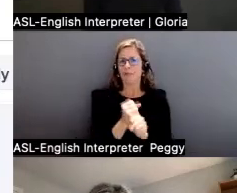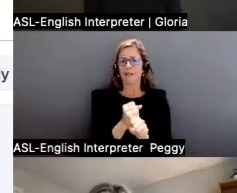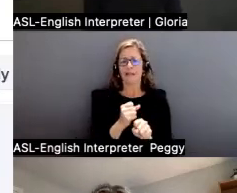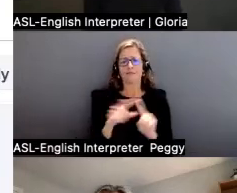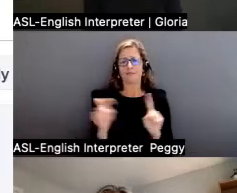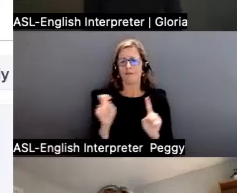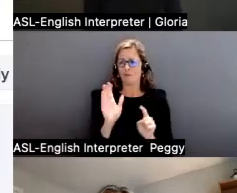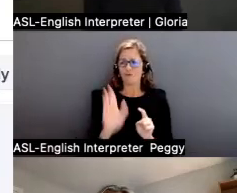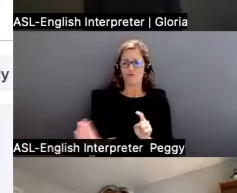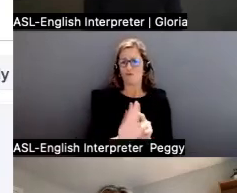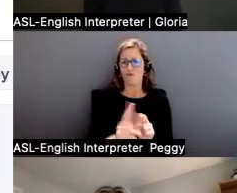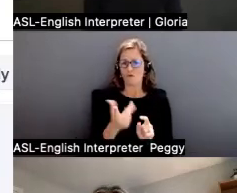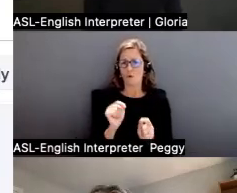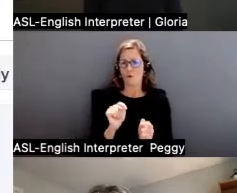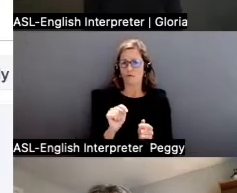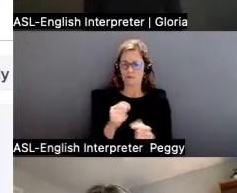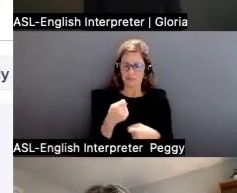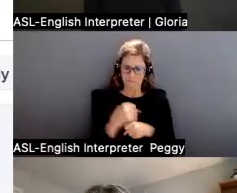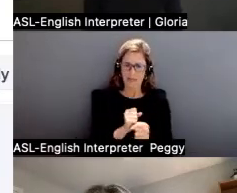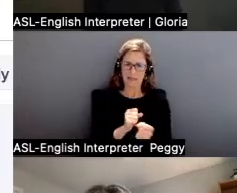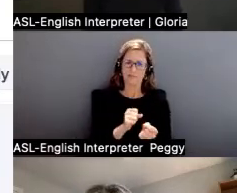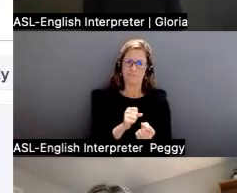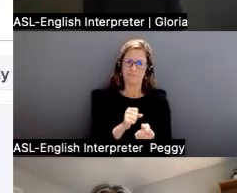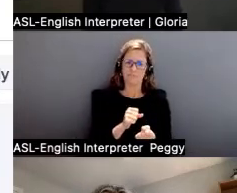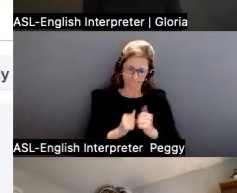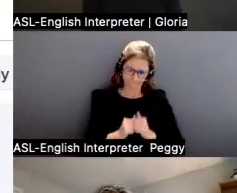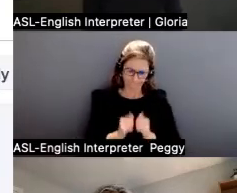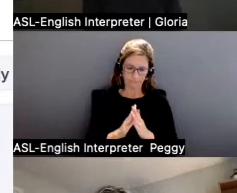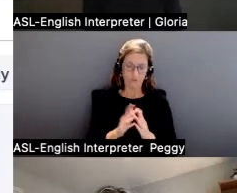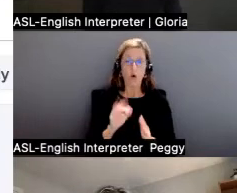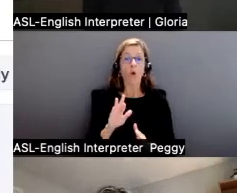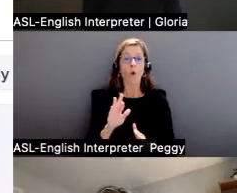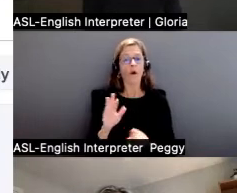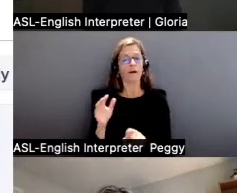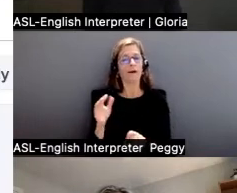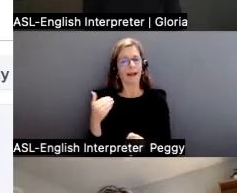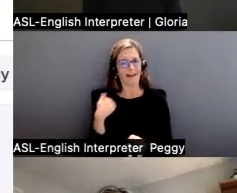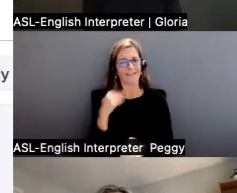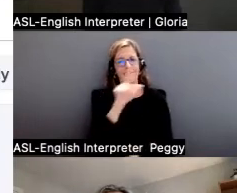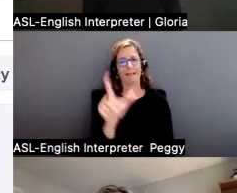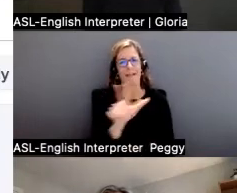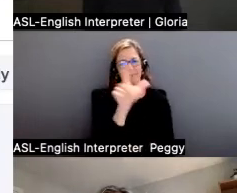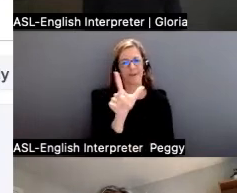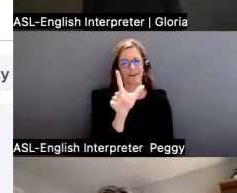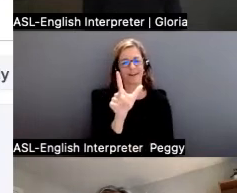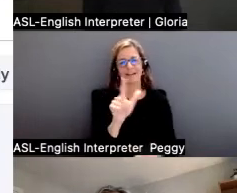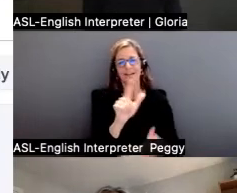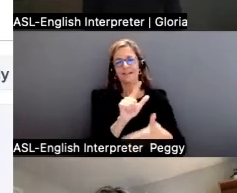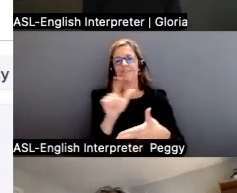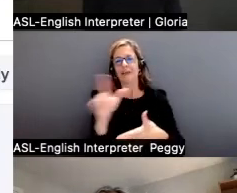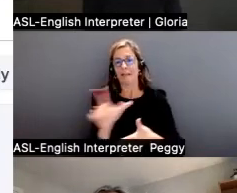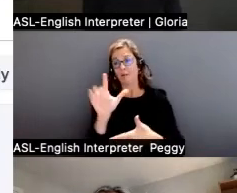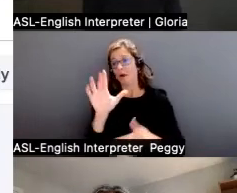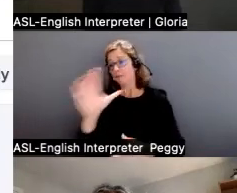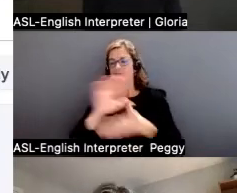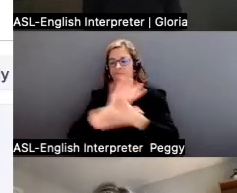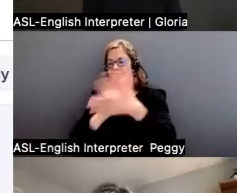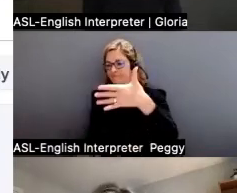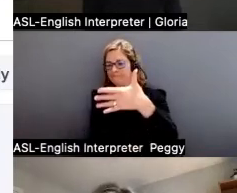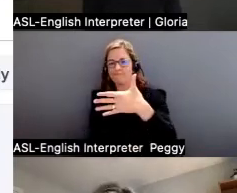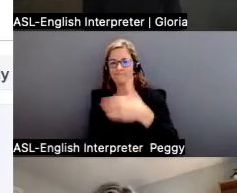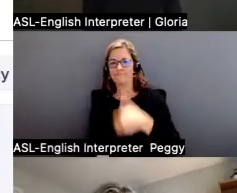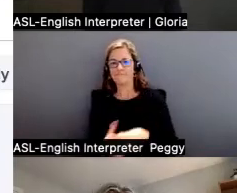your own. Or again, you can go to the library. And in the library, you can find other sets. So there are the ones that